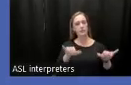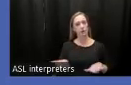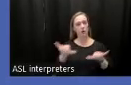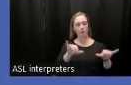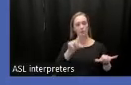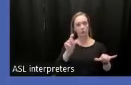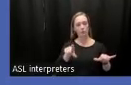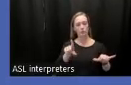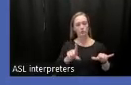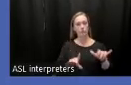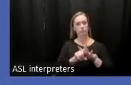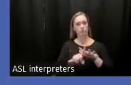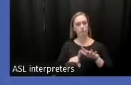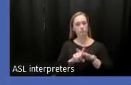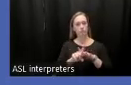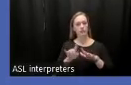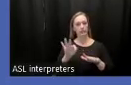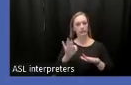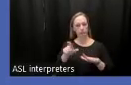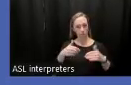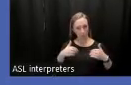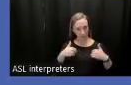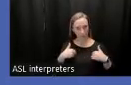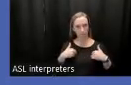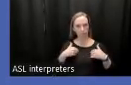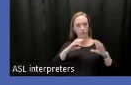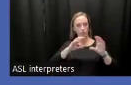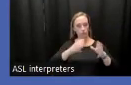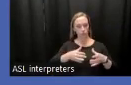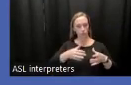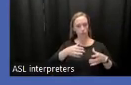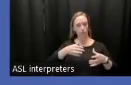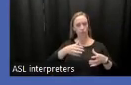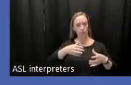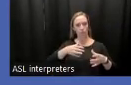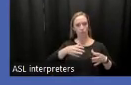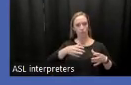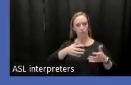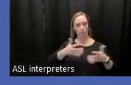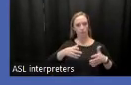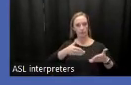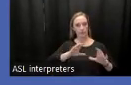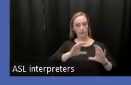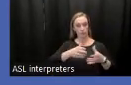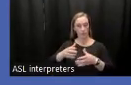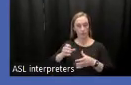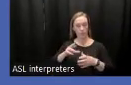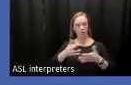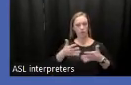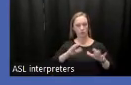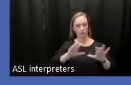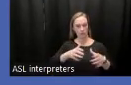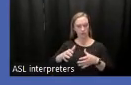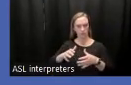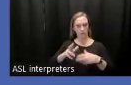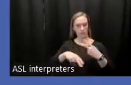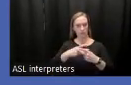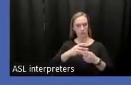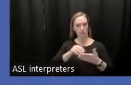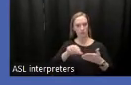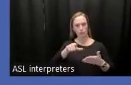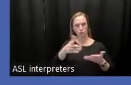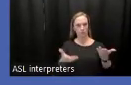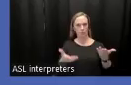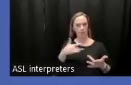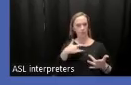that comes up about if you do have existing groups that talk about existing categories of students, and you may be concerned about whether